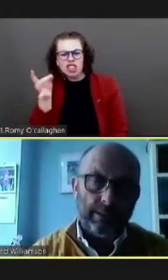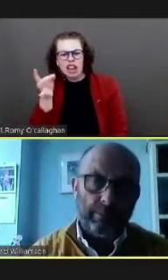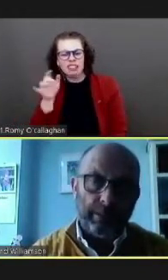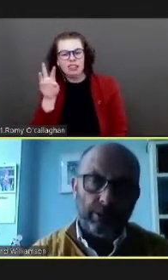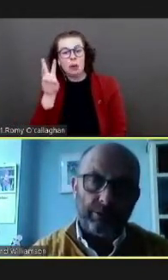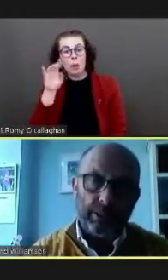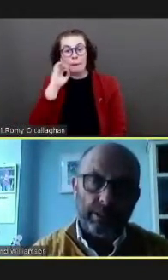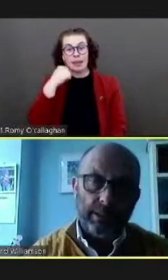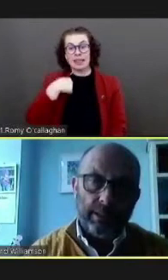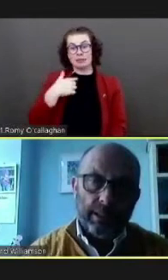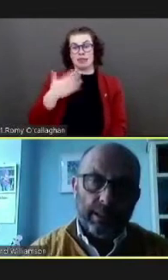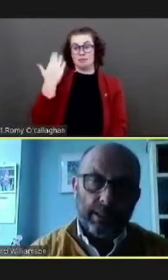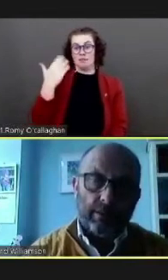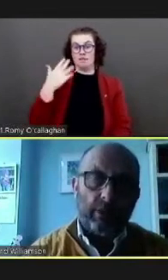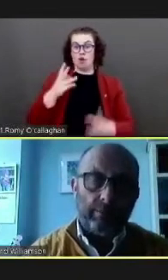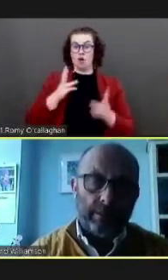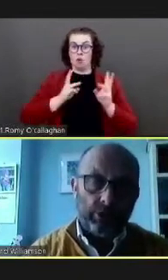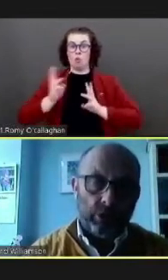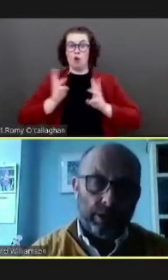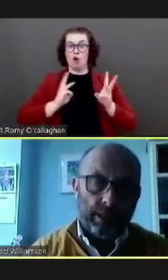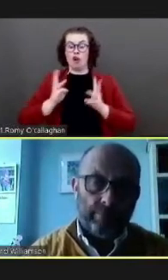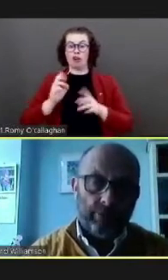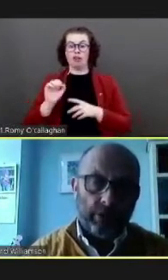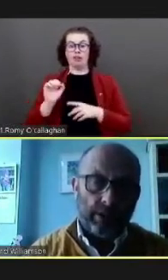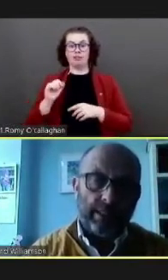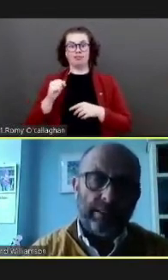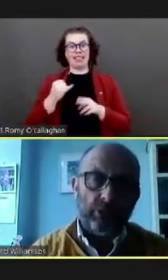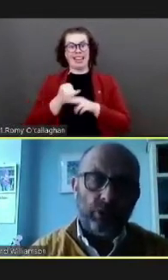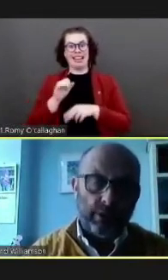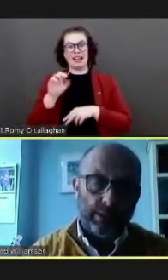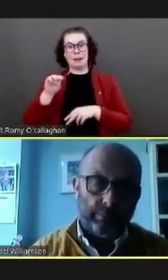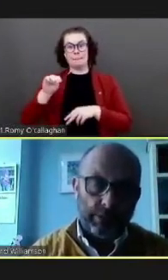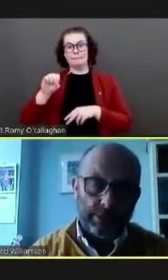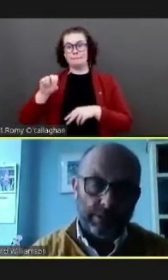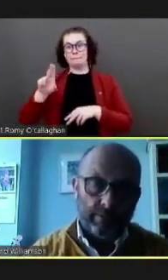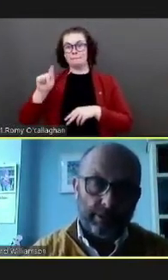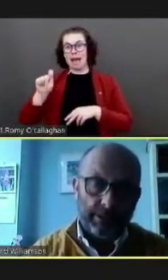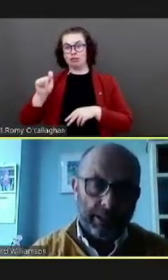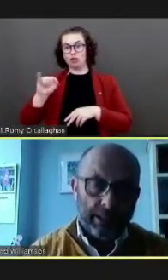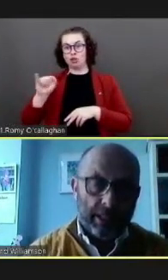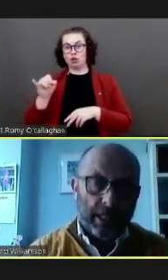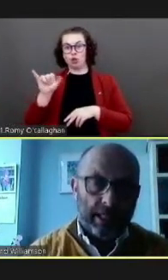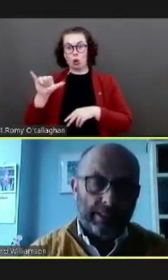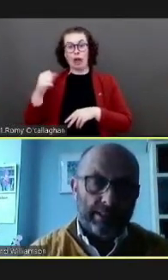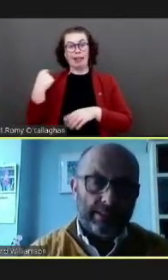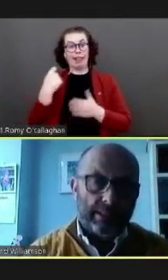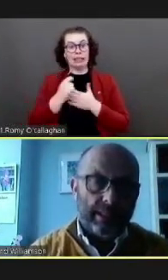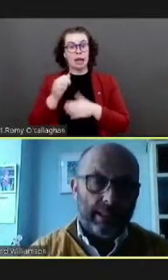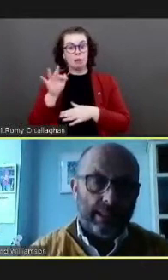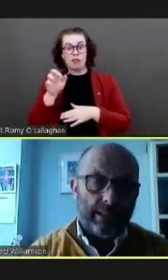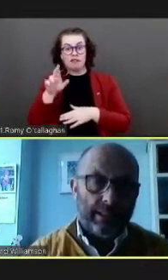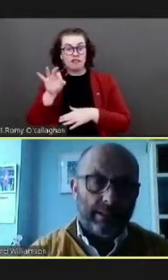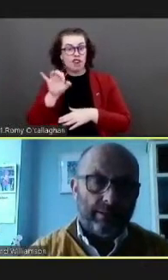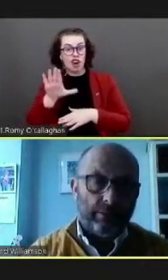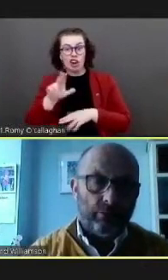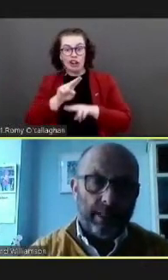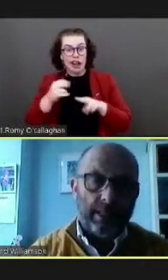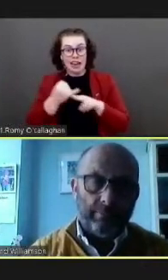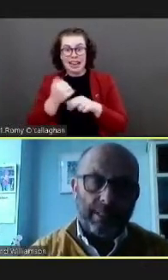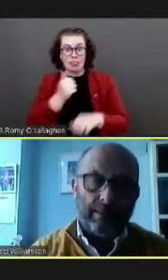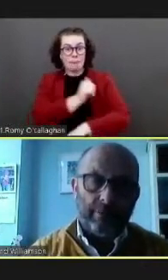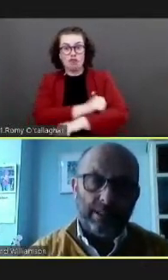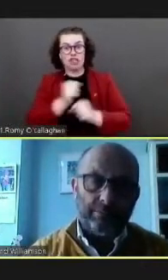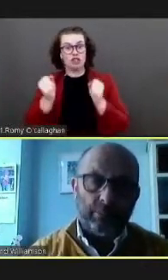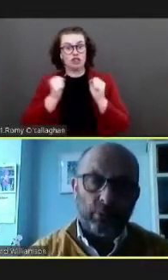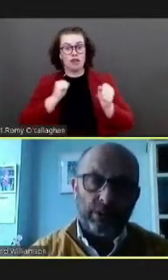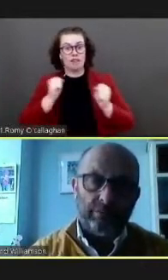was a senior probation officer covering Mountjoy, and Fergal hadn't even joined the prison service. And he